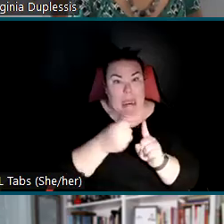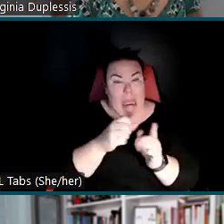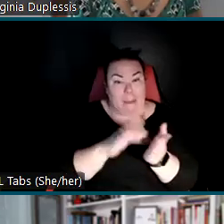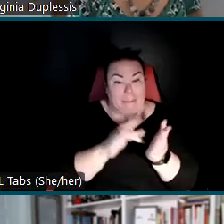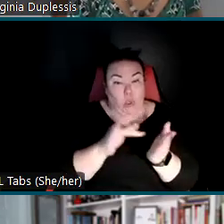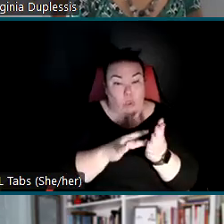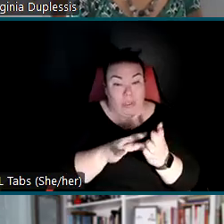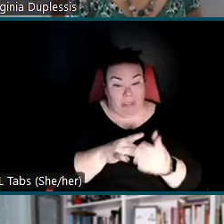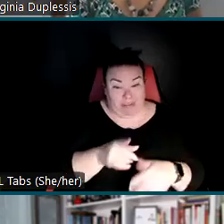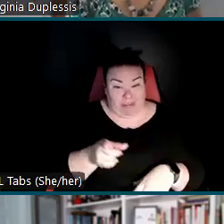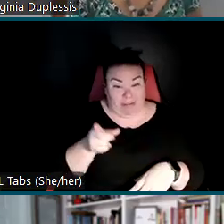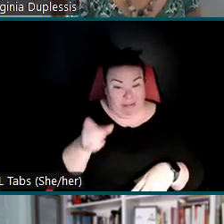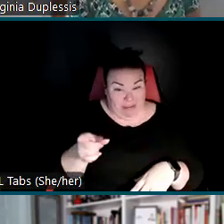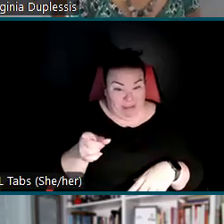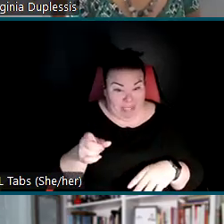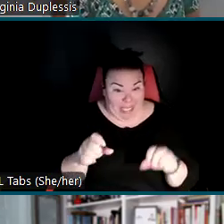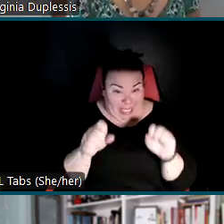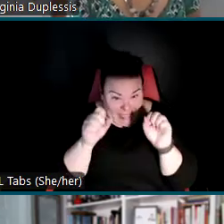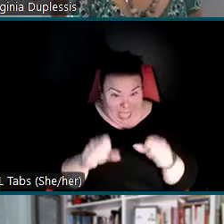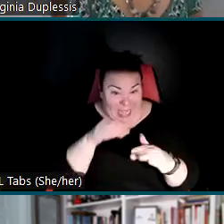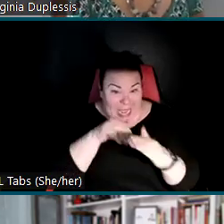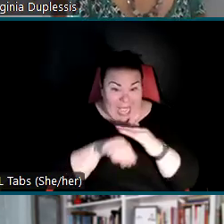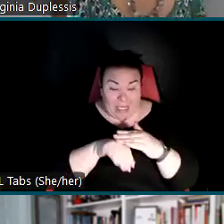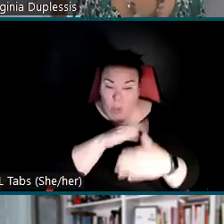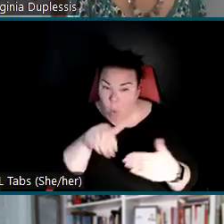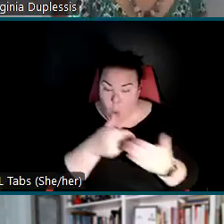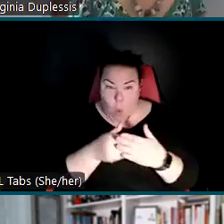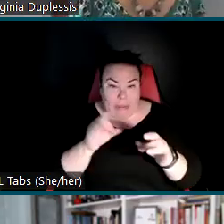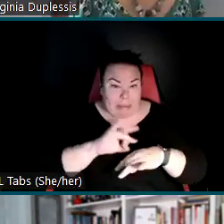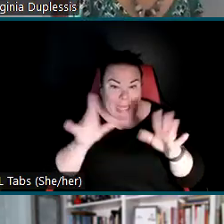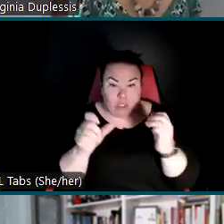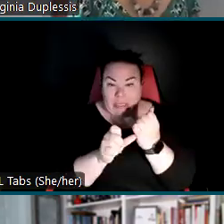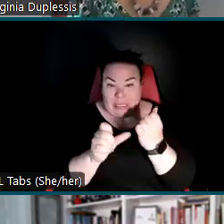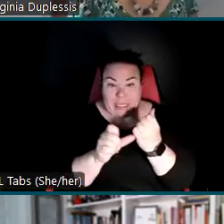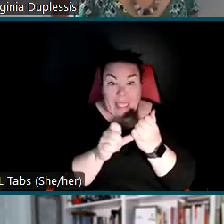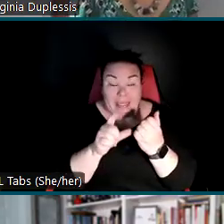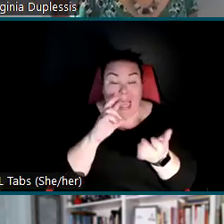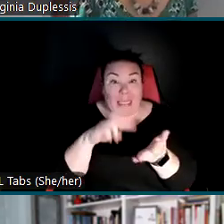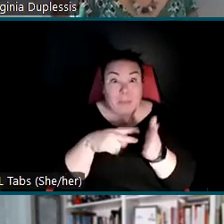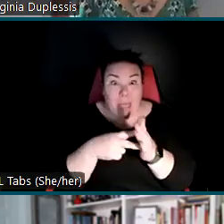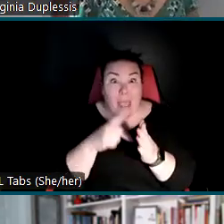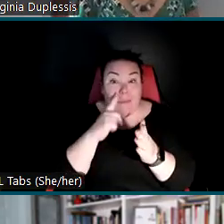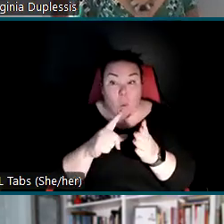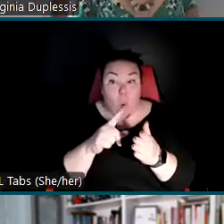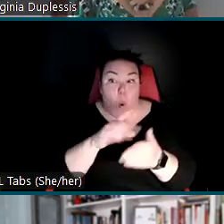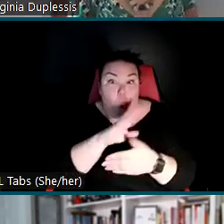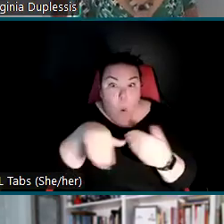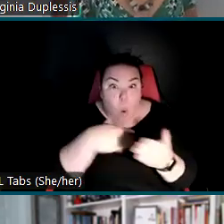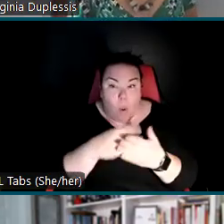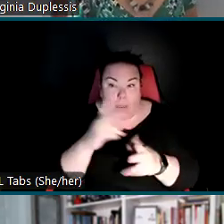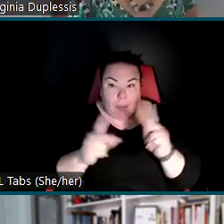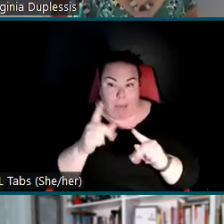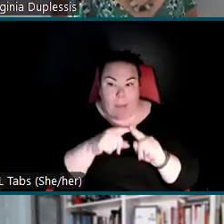household, which can leave a survivor left to make a very difficult decision whether to stay connected with